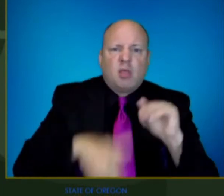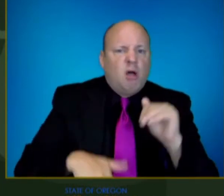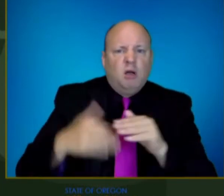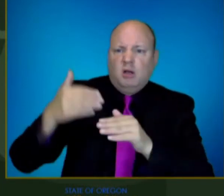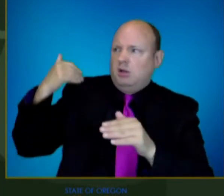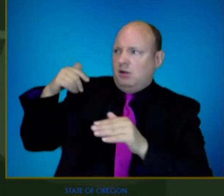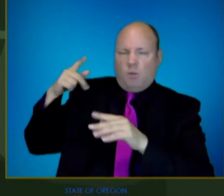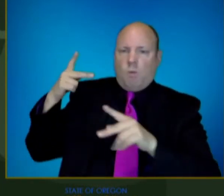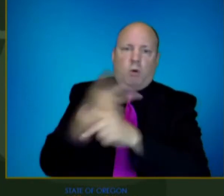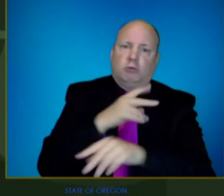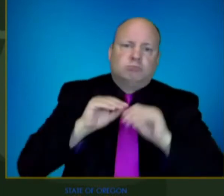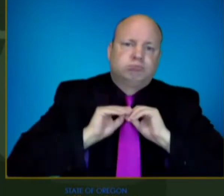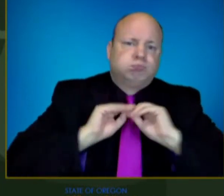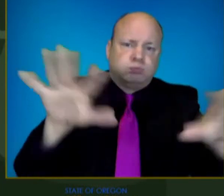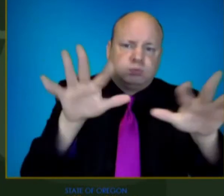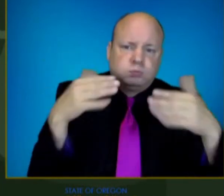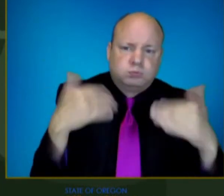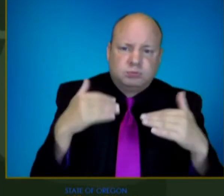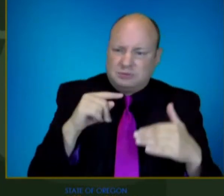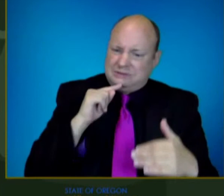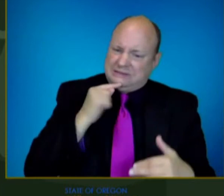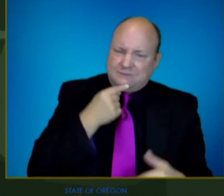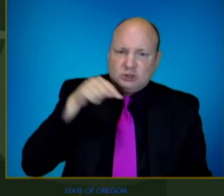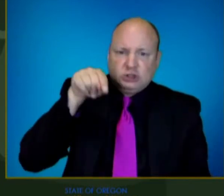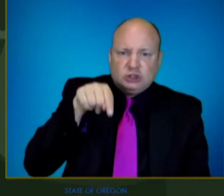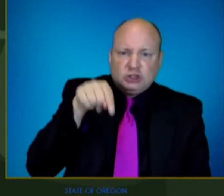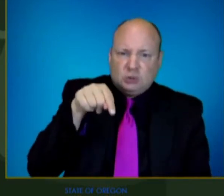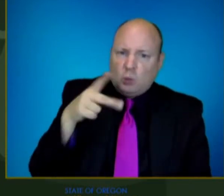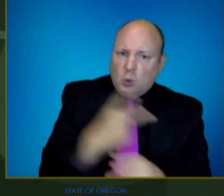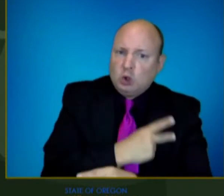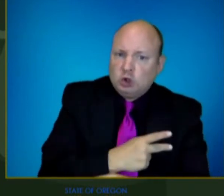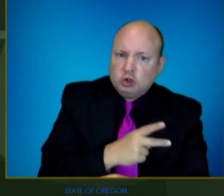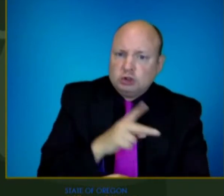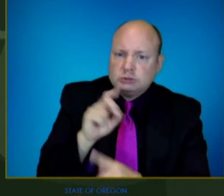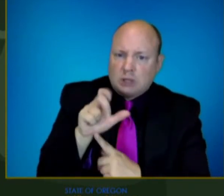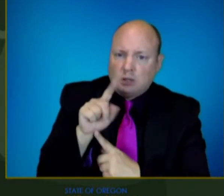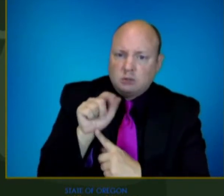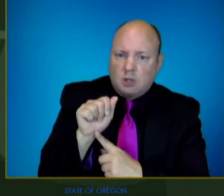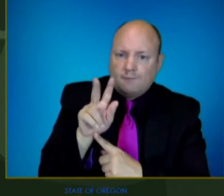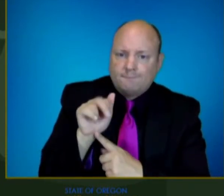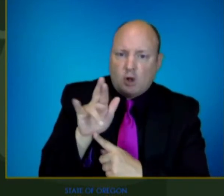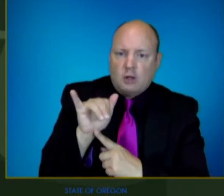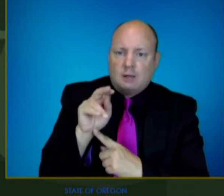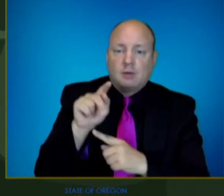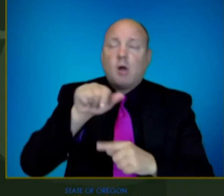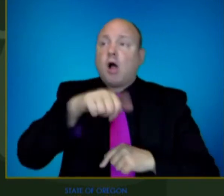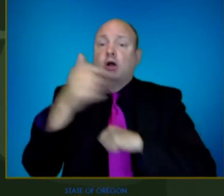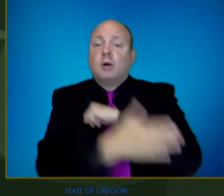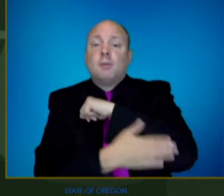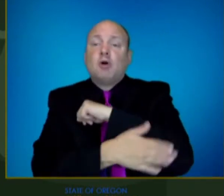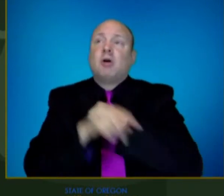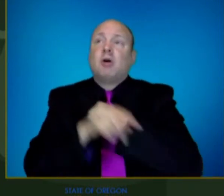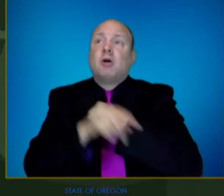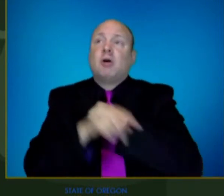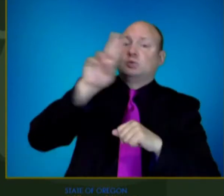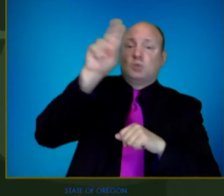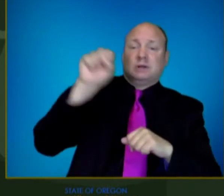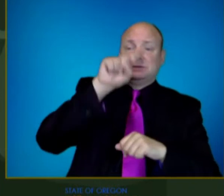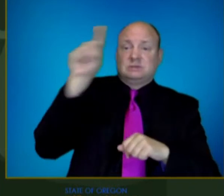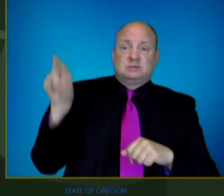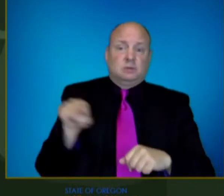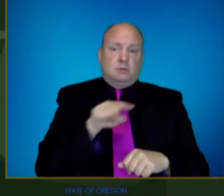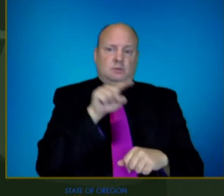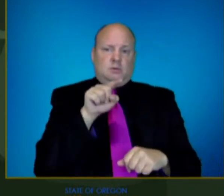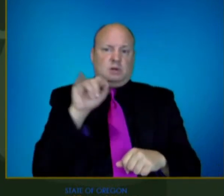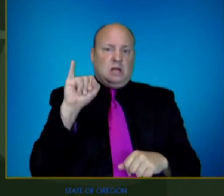more severe. Most of us are watching what's happening across the country with not only ICU beds filling